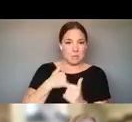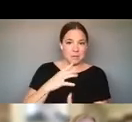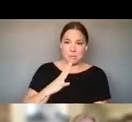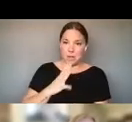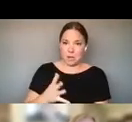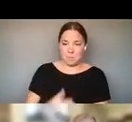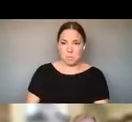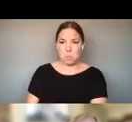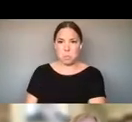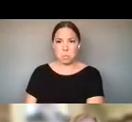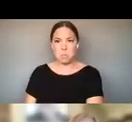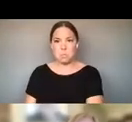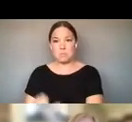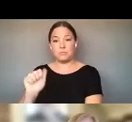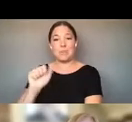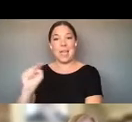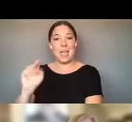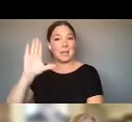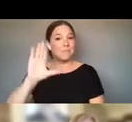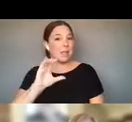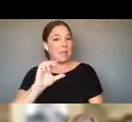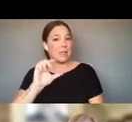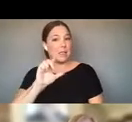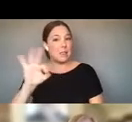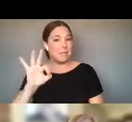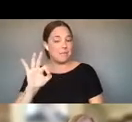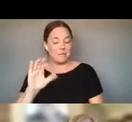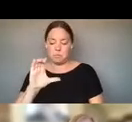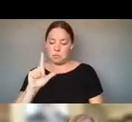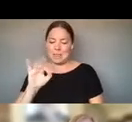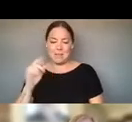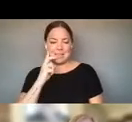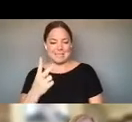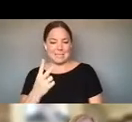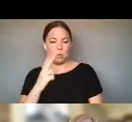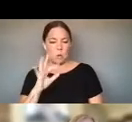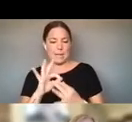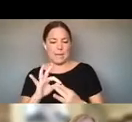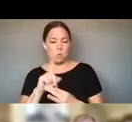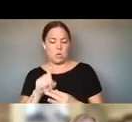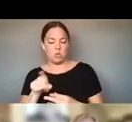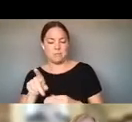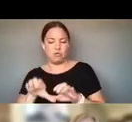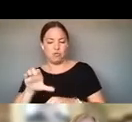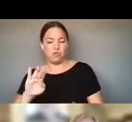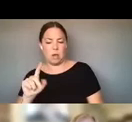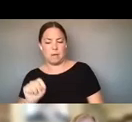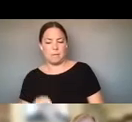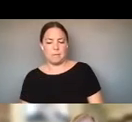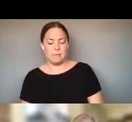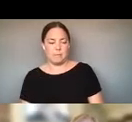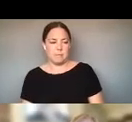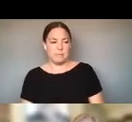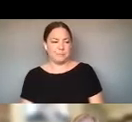Um, Cliff, um, I see also related questions, a lot of questions in the chat about, um, you know, are certain